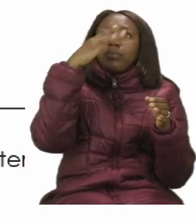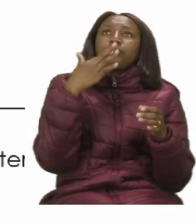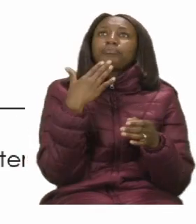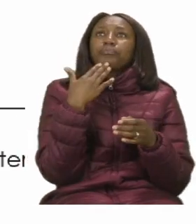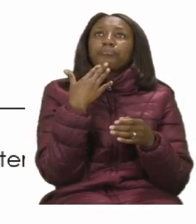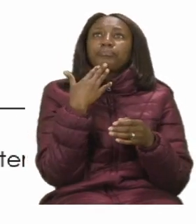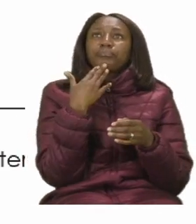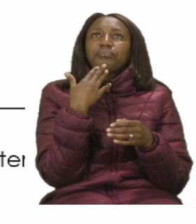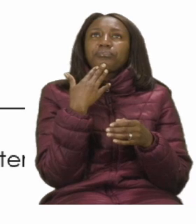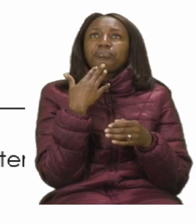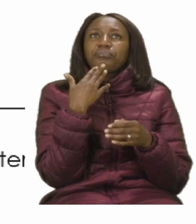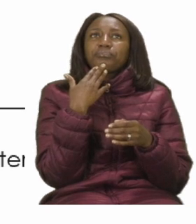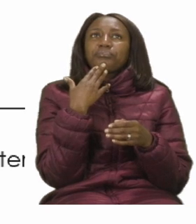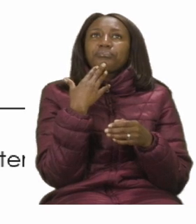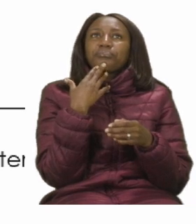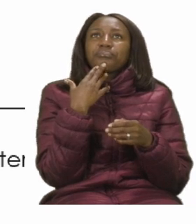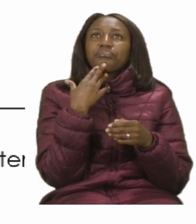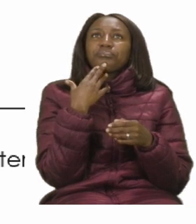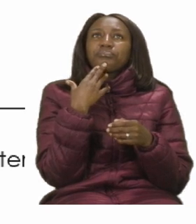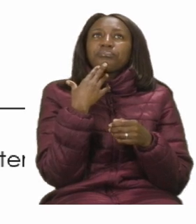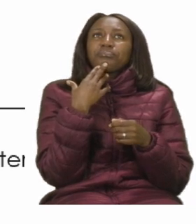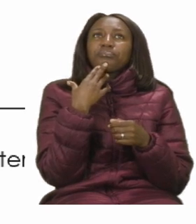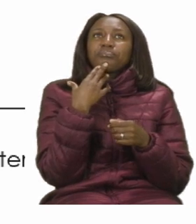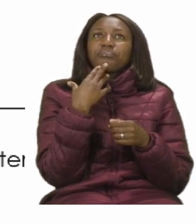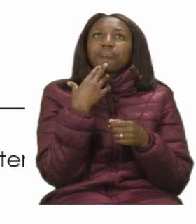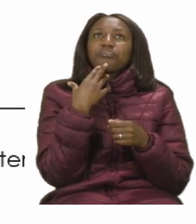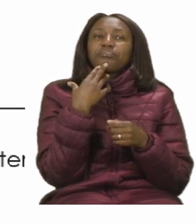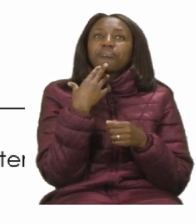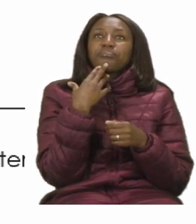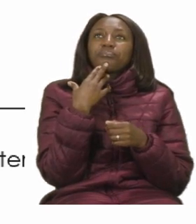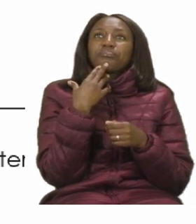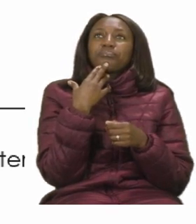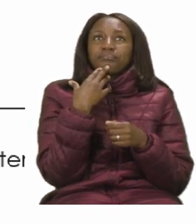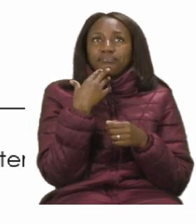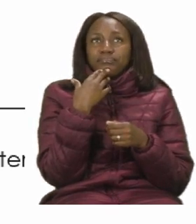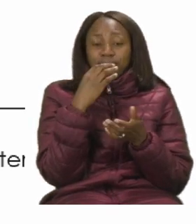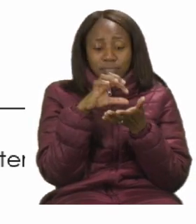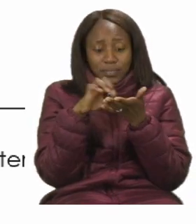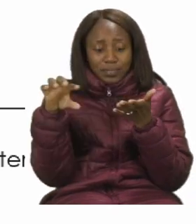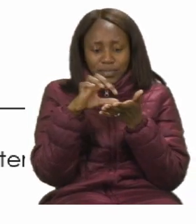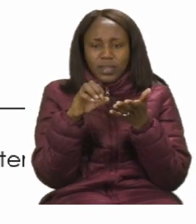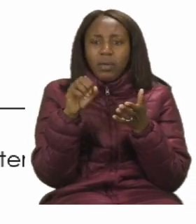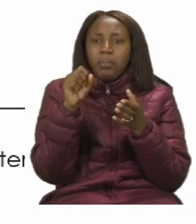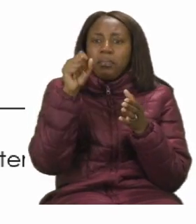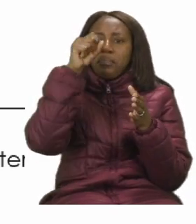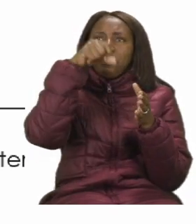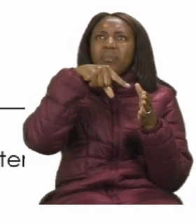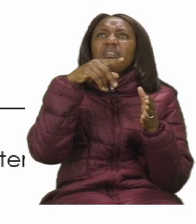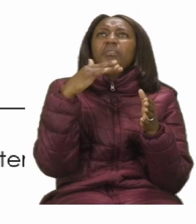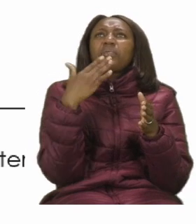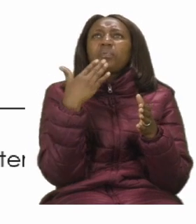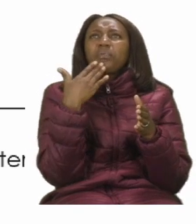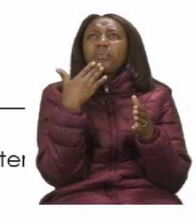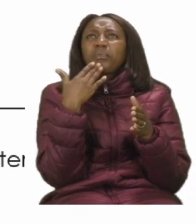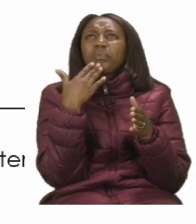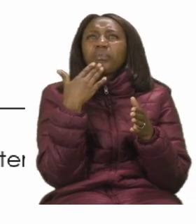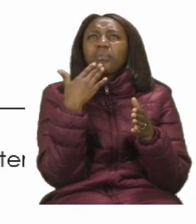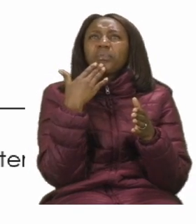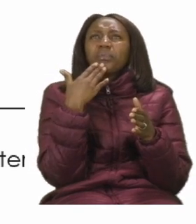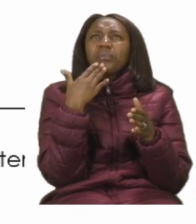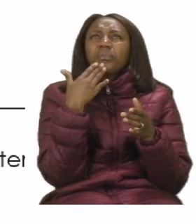the tree to grow? Who dropped the seed for the tree to